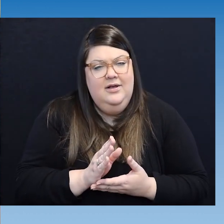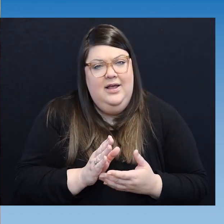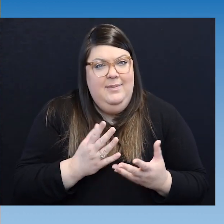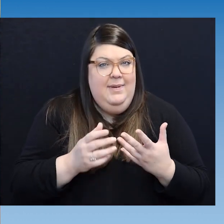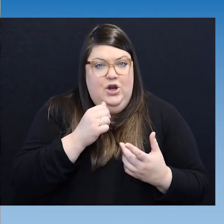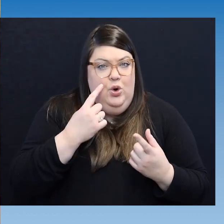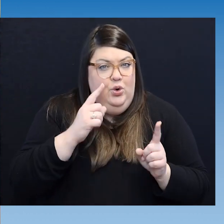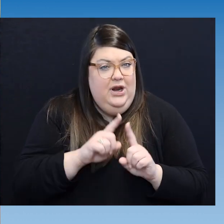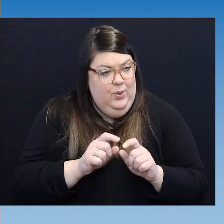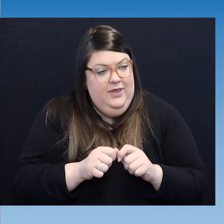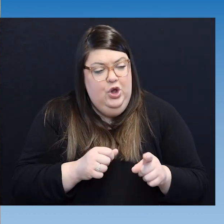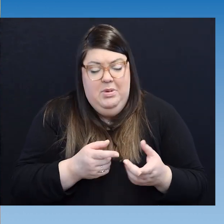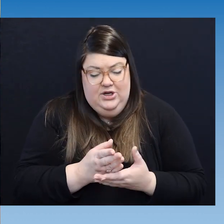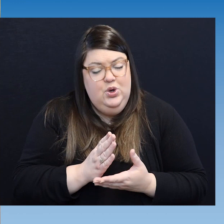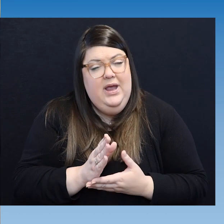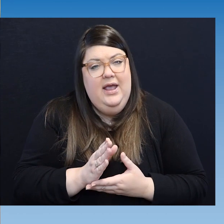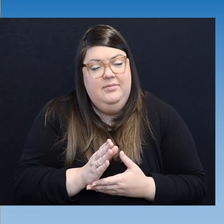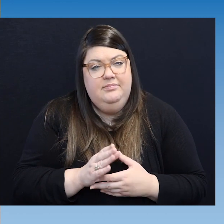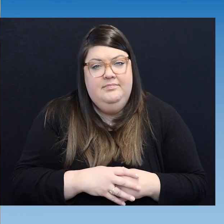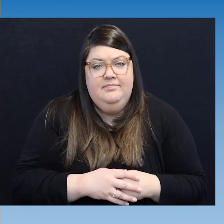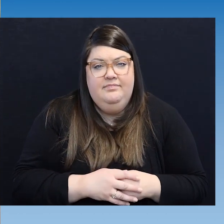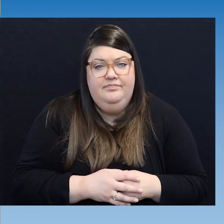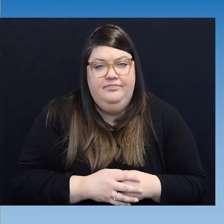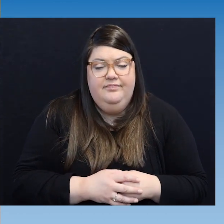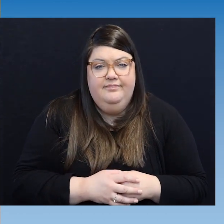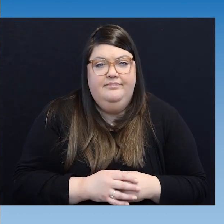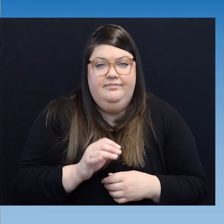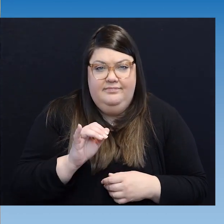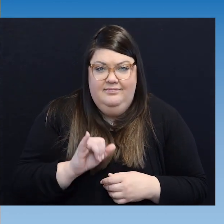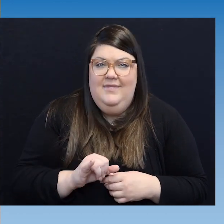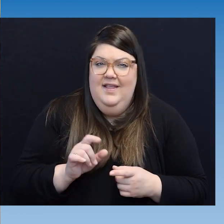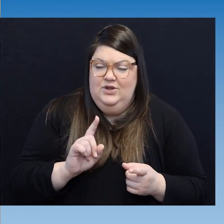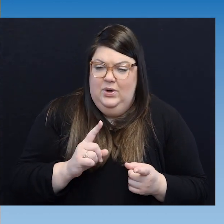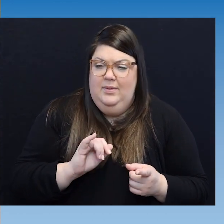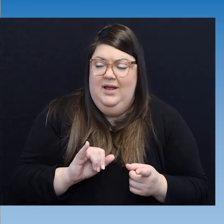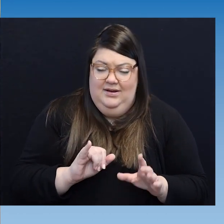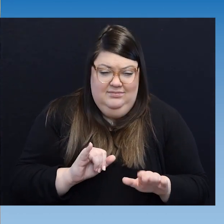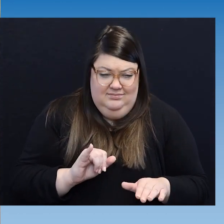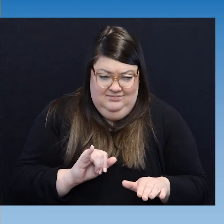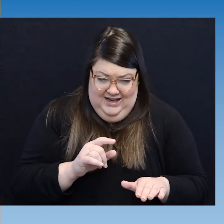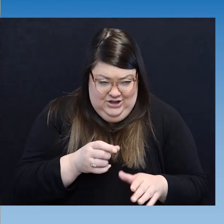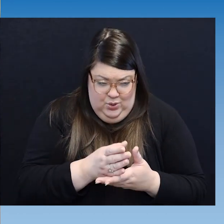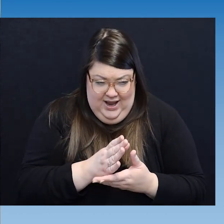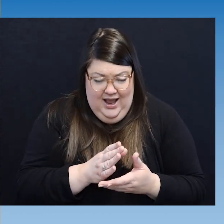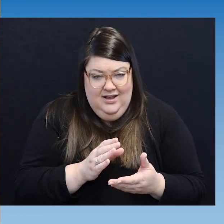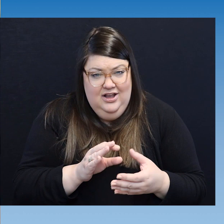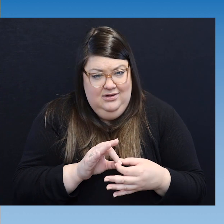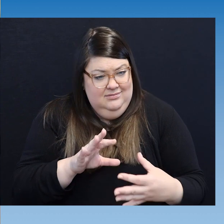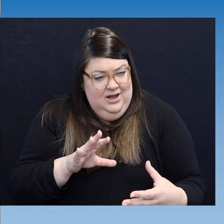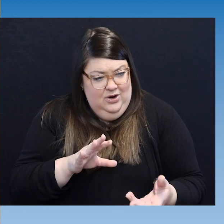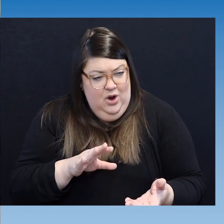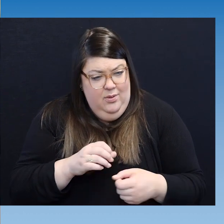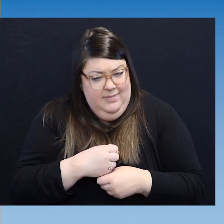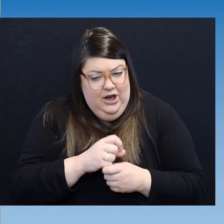might not agree with you, but it's okay. You know, and that's where I do. I'm like, it's okay. You know, it's okay. You're going to make your